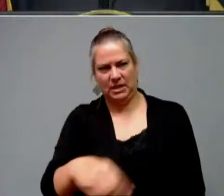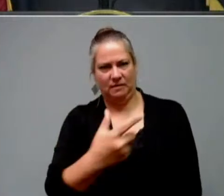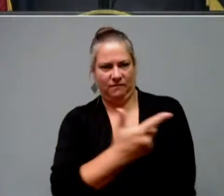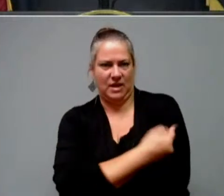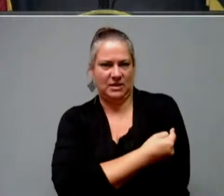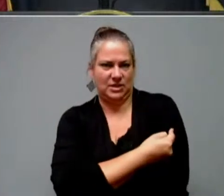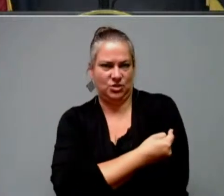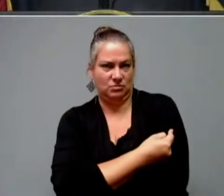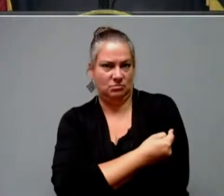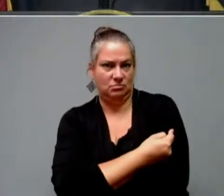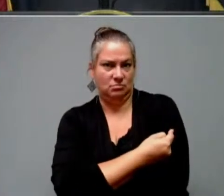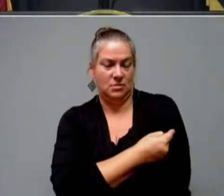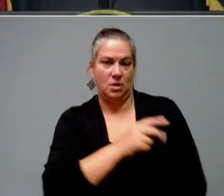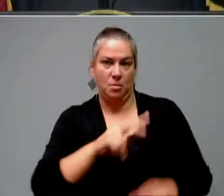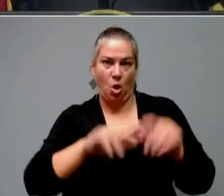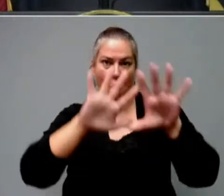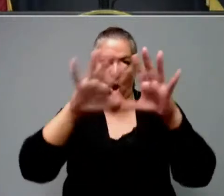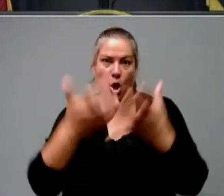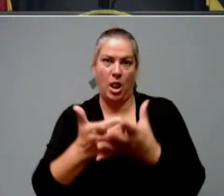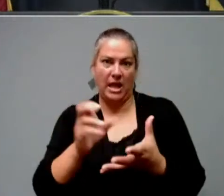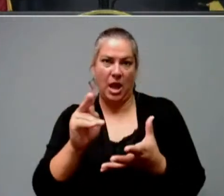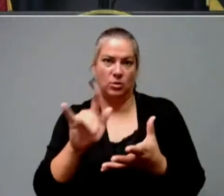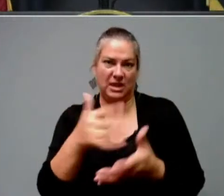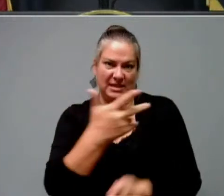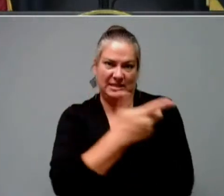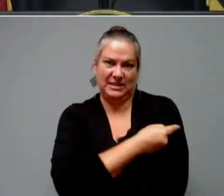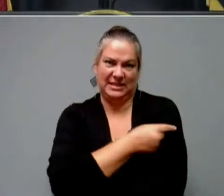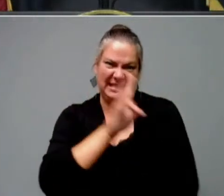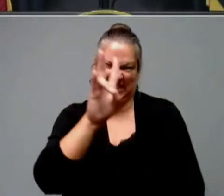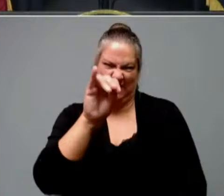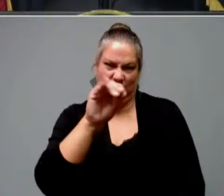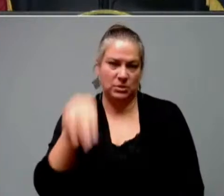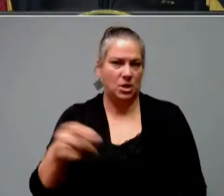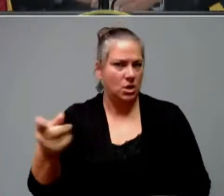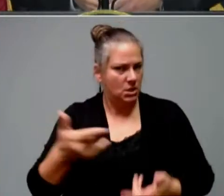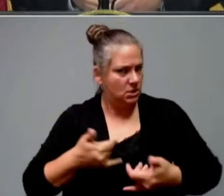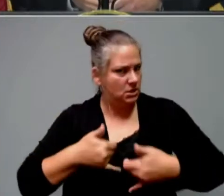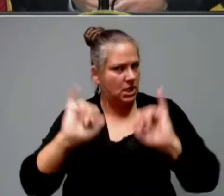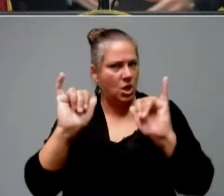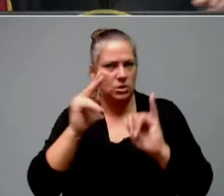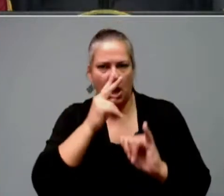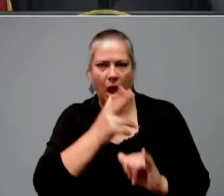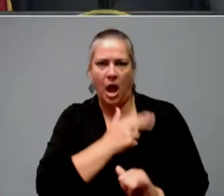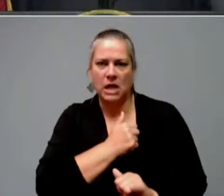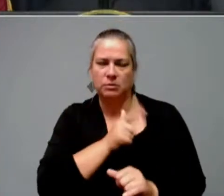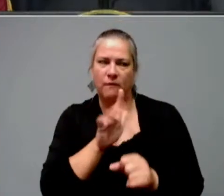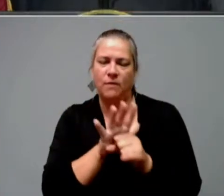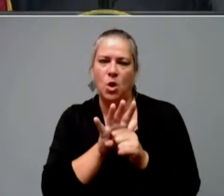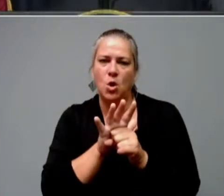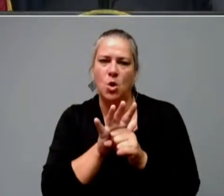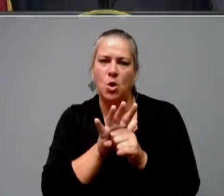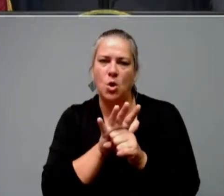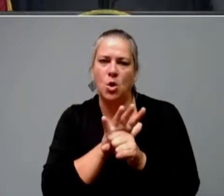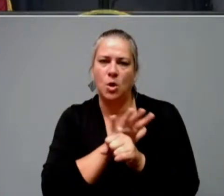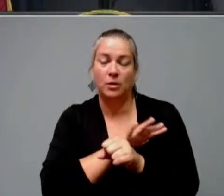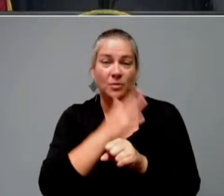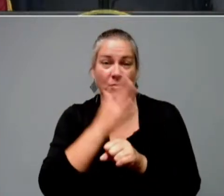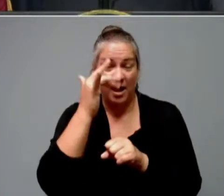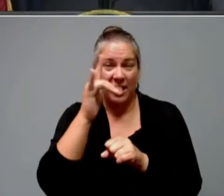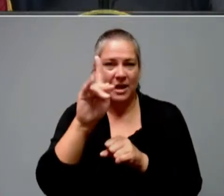of everybody vaccinated. And you're still seeing a push on hospitals because the Delta variant is so serious that even that